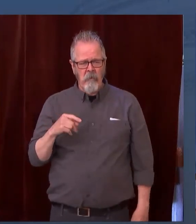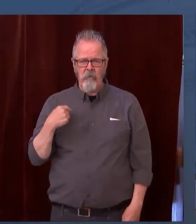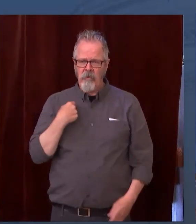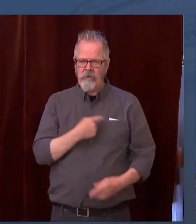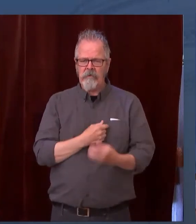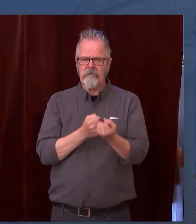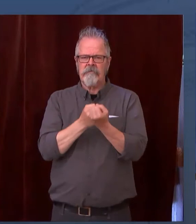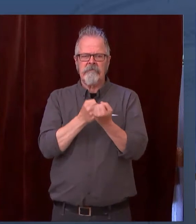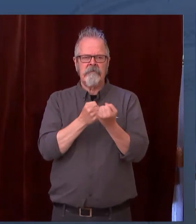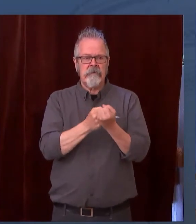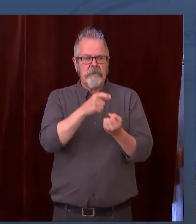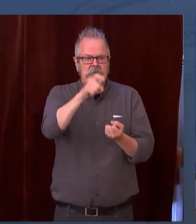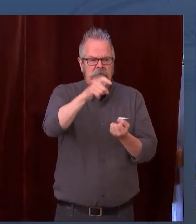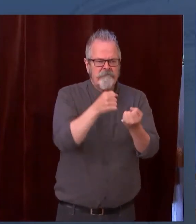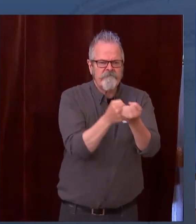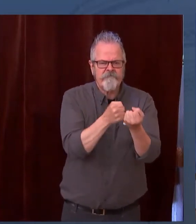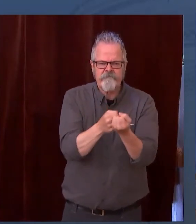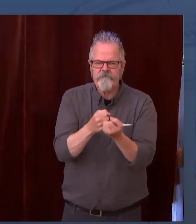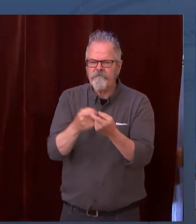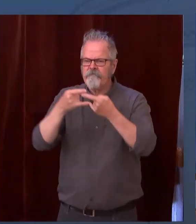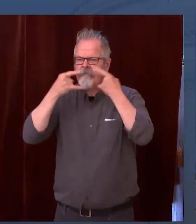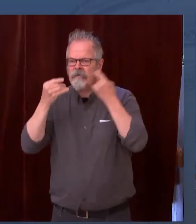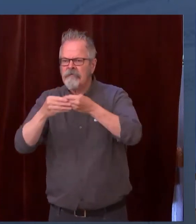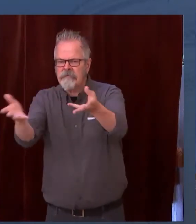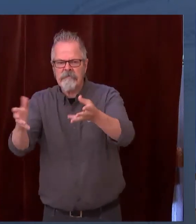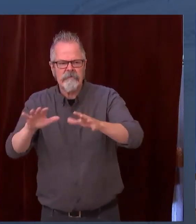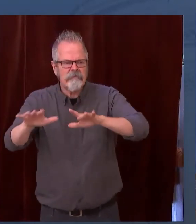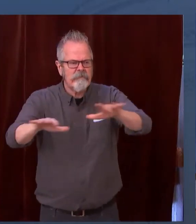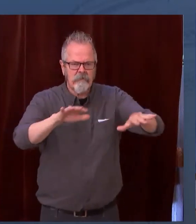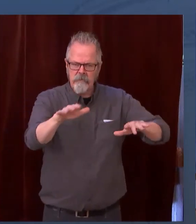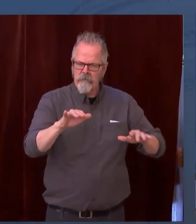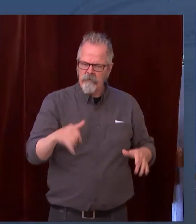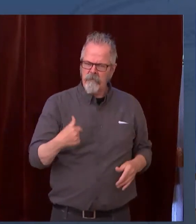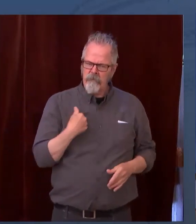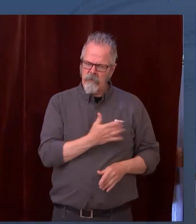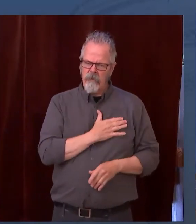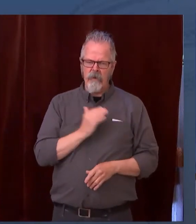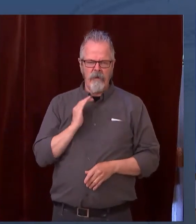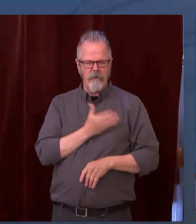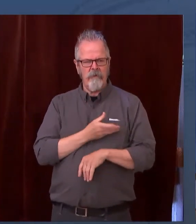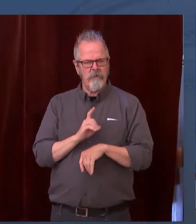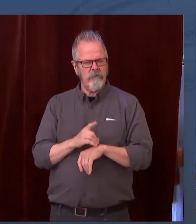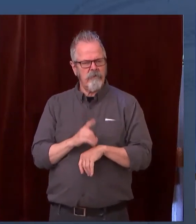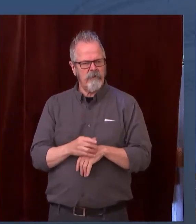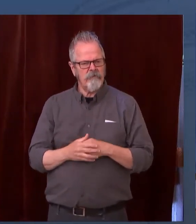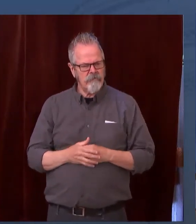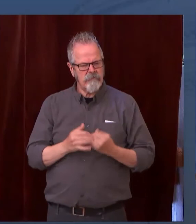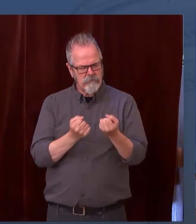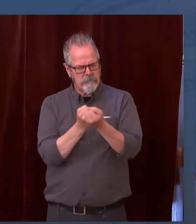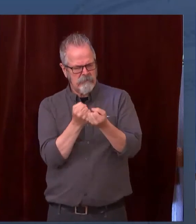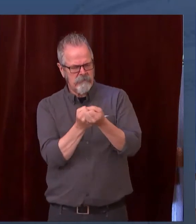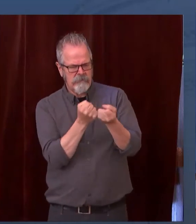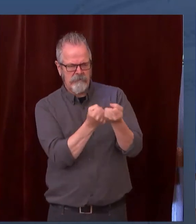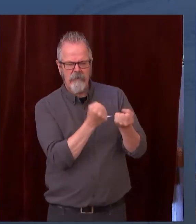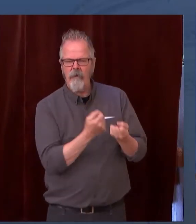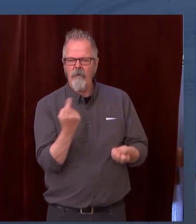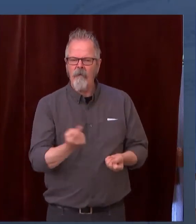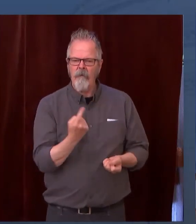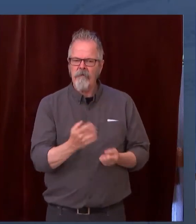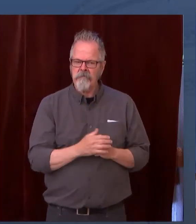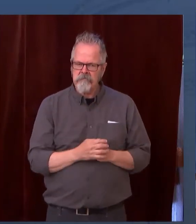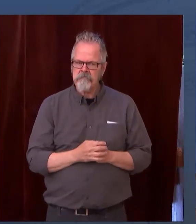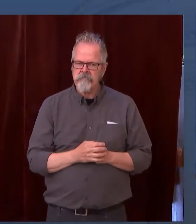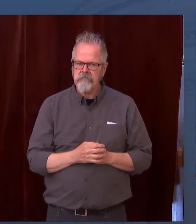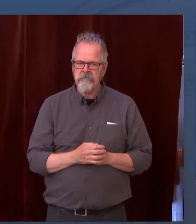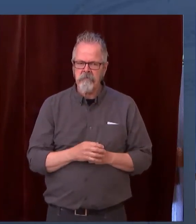a multi-million-dollar communications effort to share this information with Washingtonians. And that's going to align with a lot